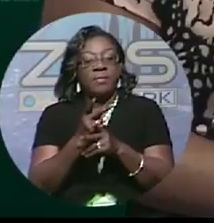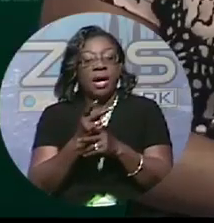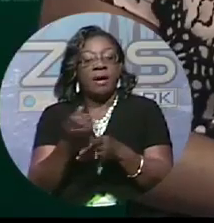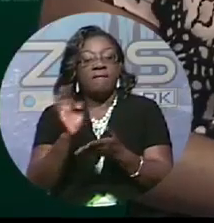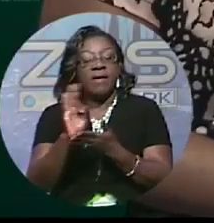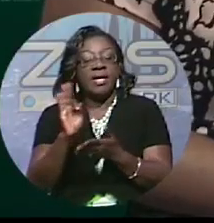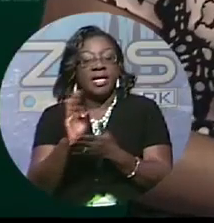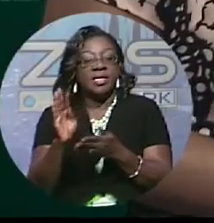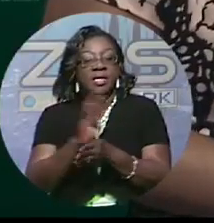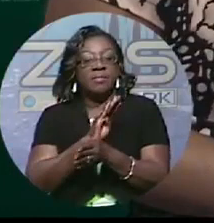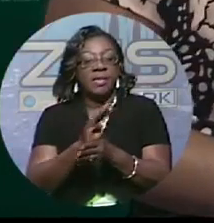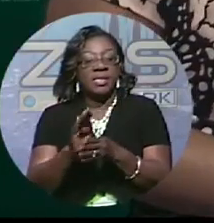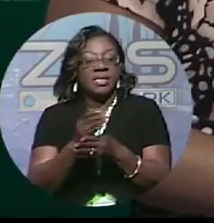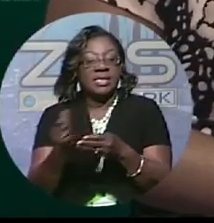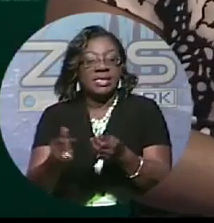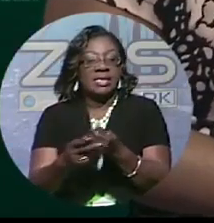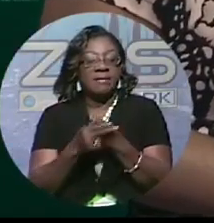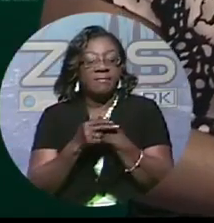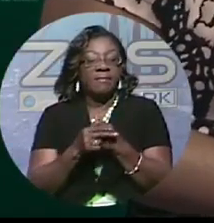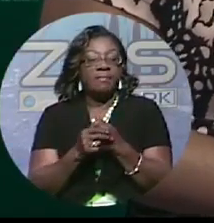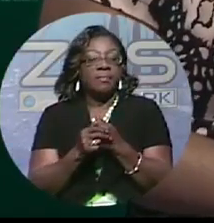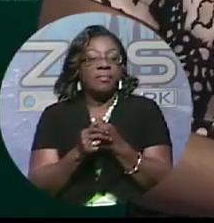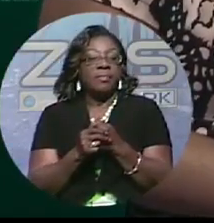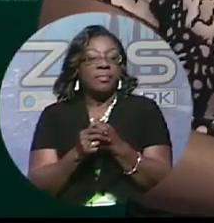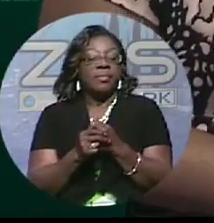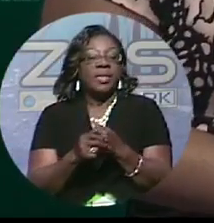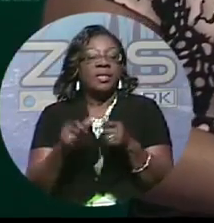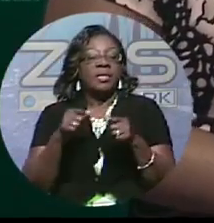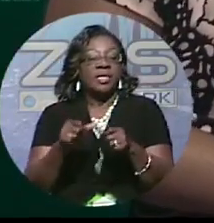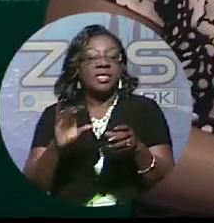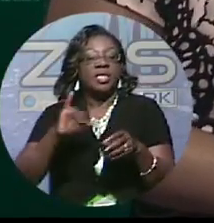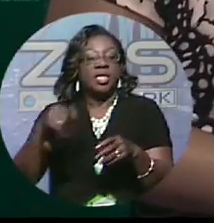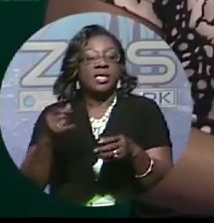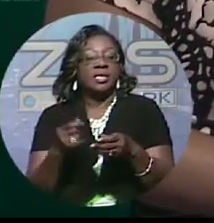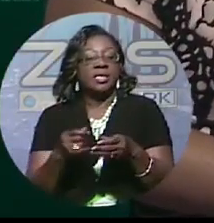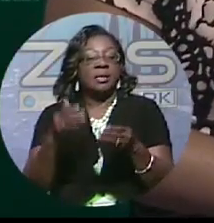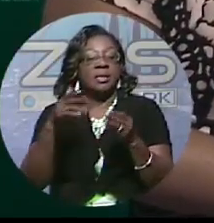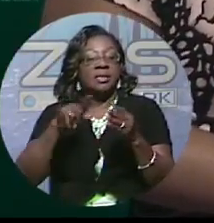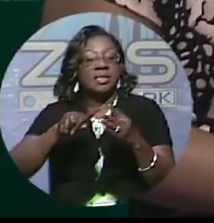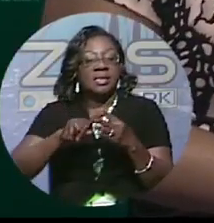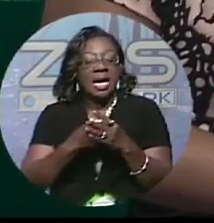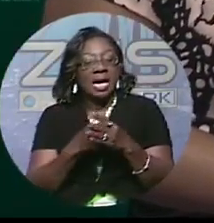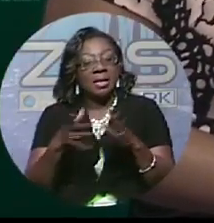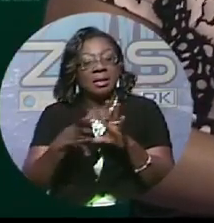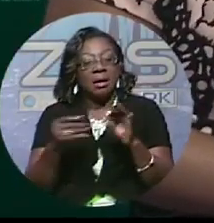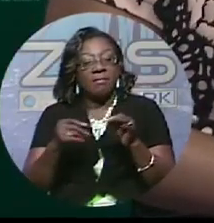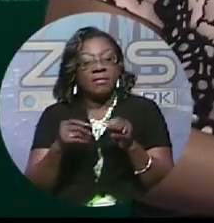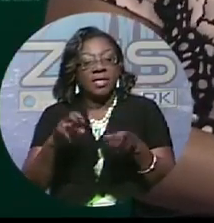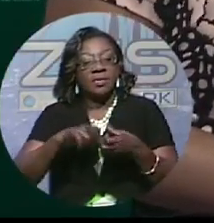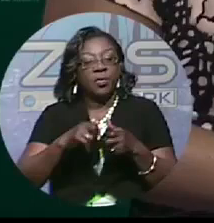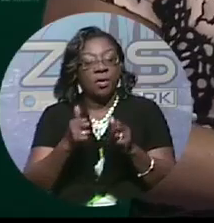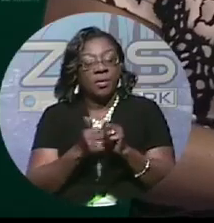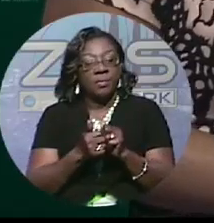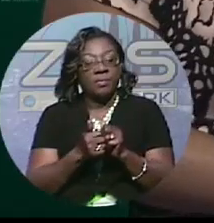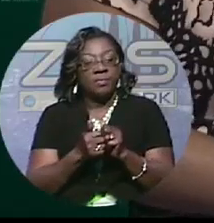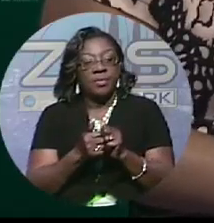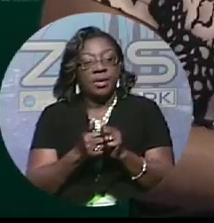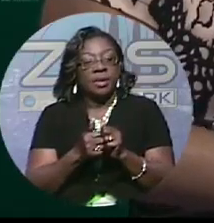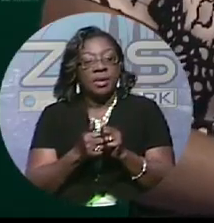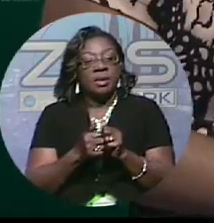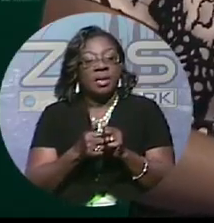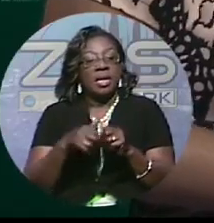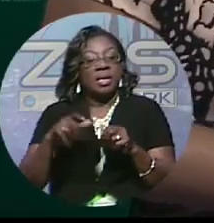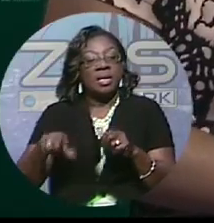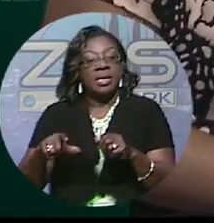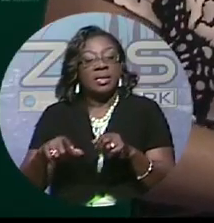The investigative journalist group says this is just the tip of the iceberg, and they plan to release the full list